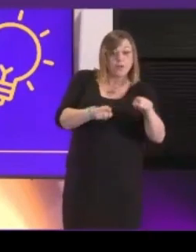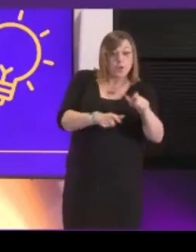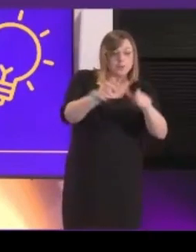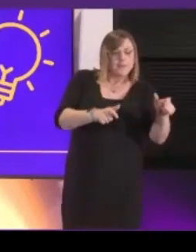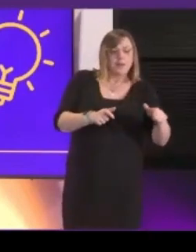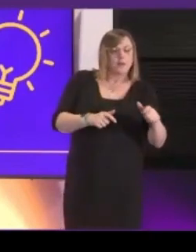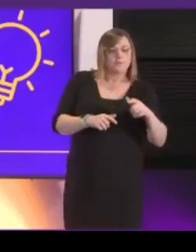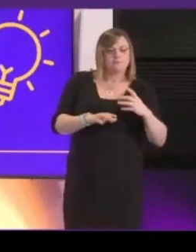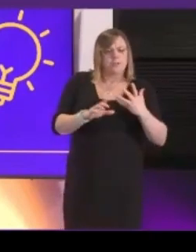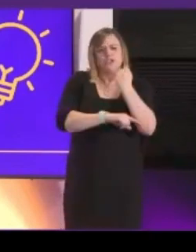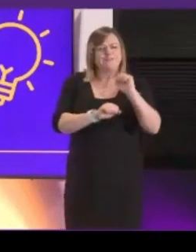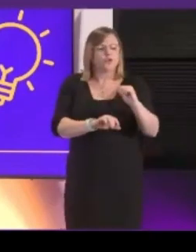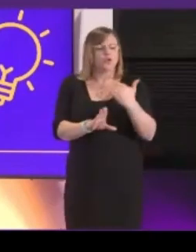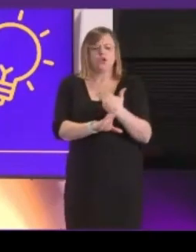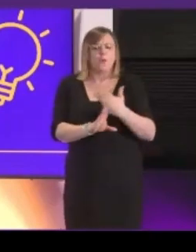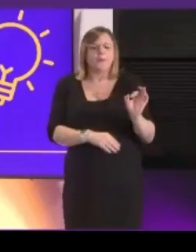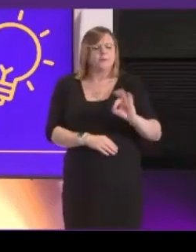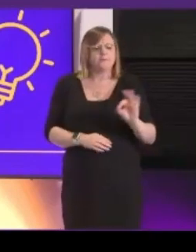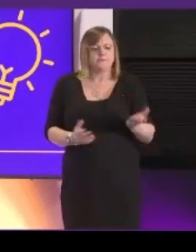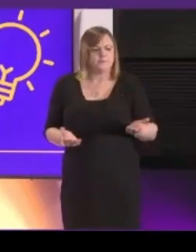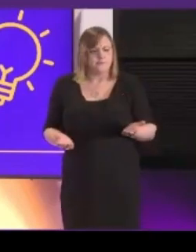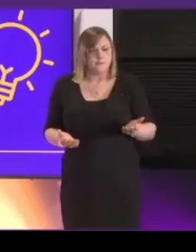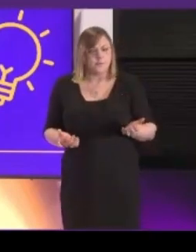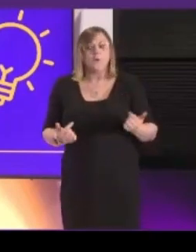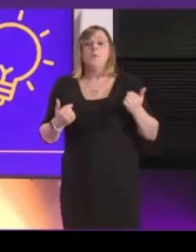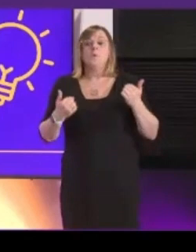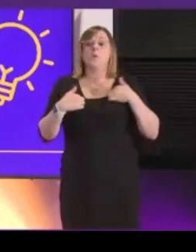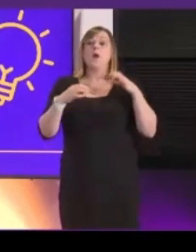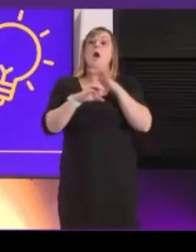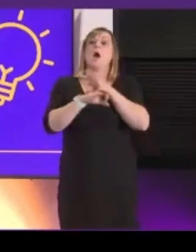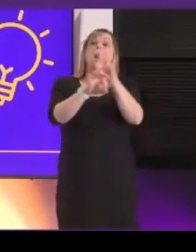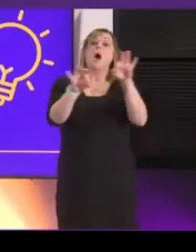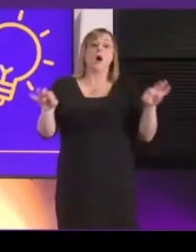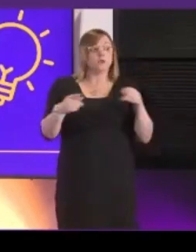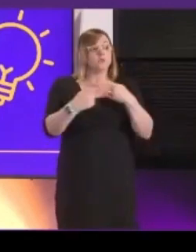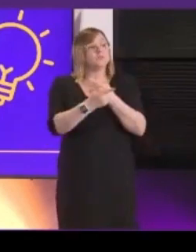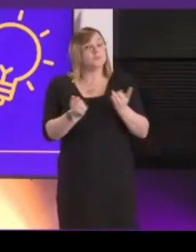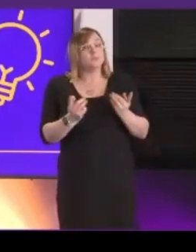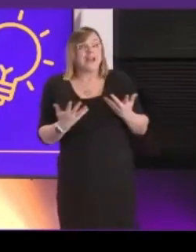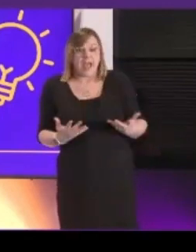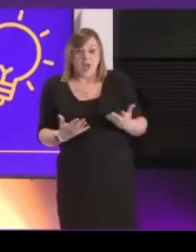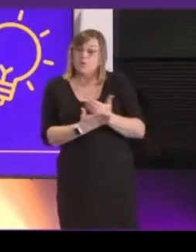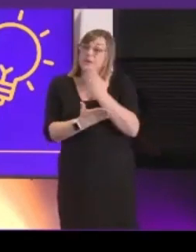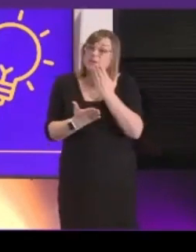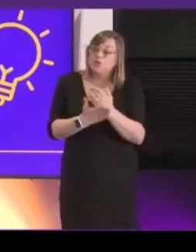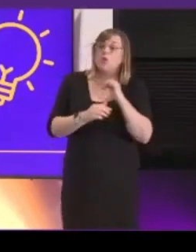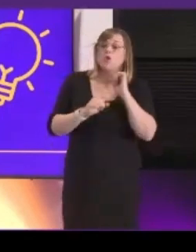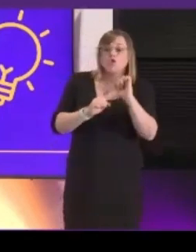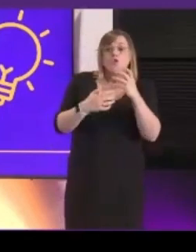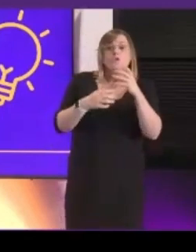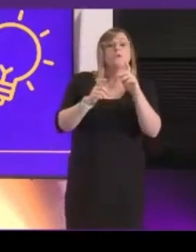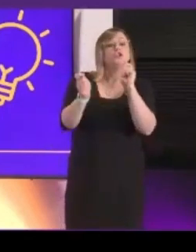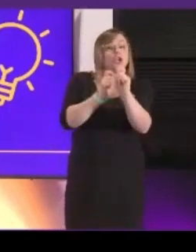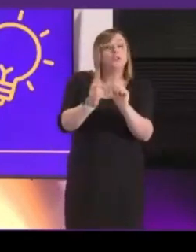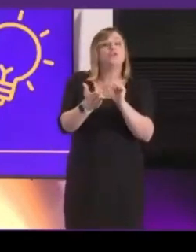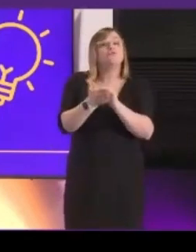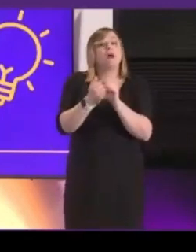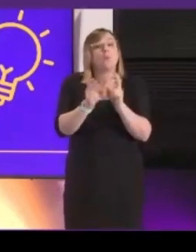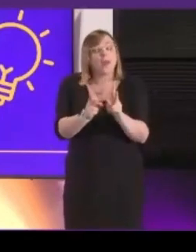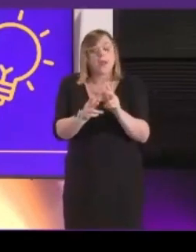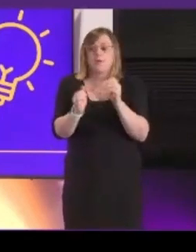done your job, have you? Right? What we're asking you to do now is to ensure that you have made the right changes, the